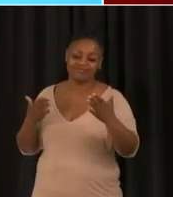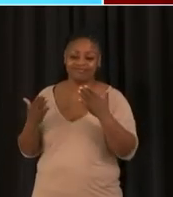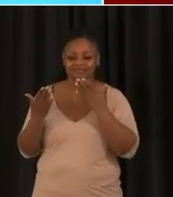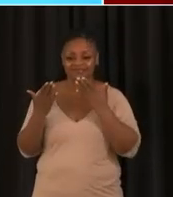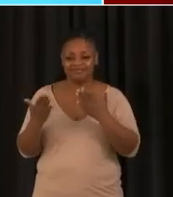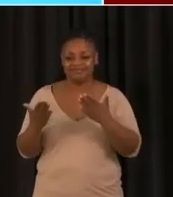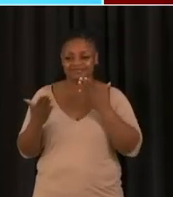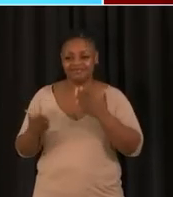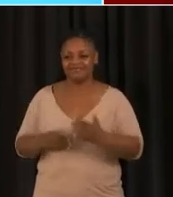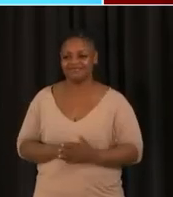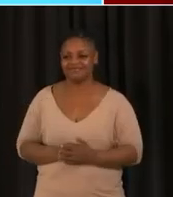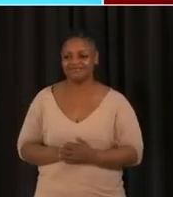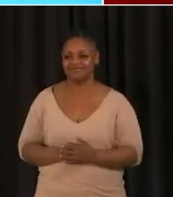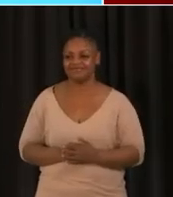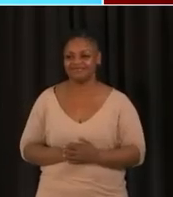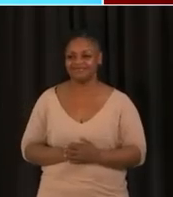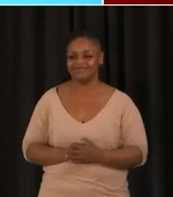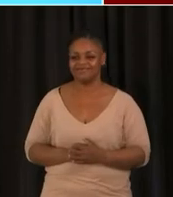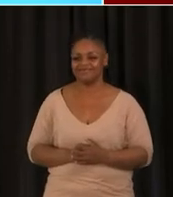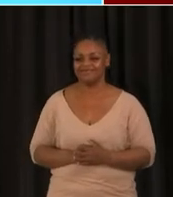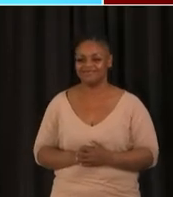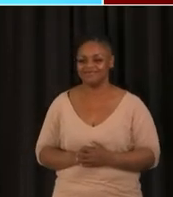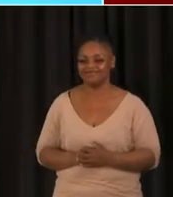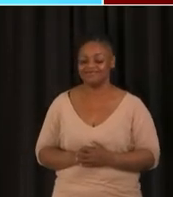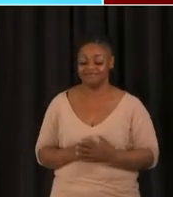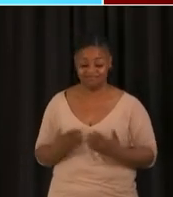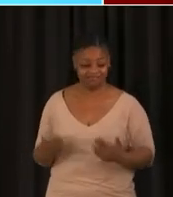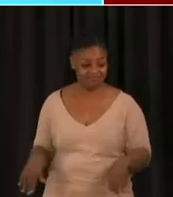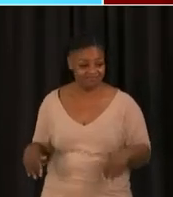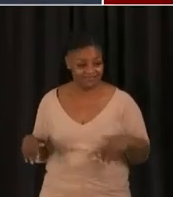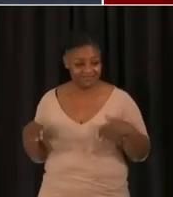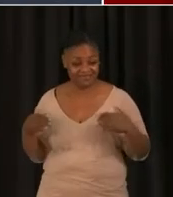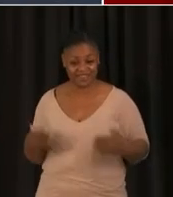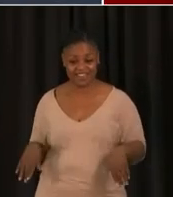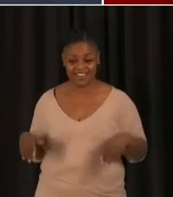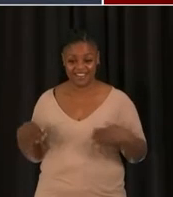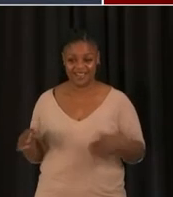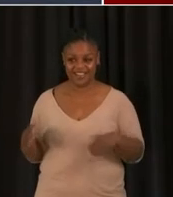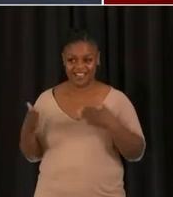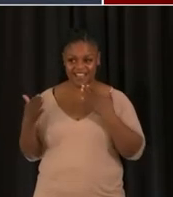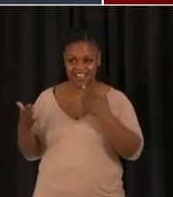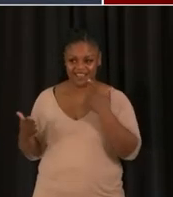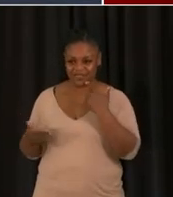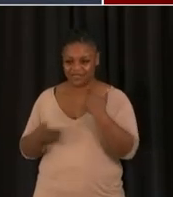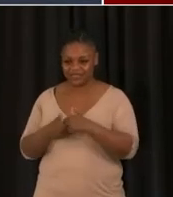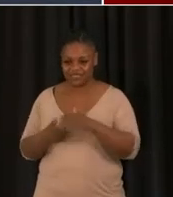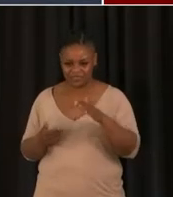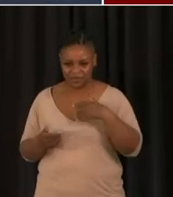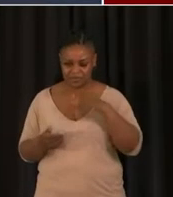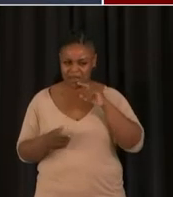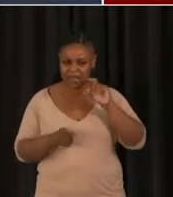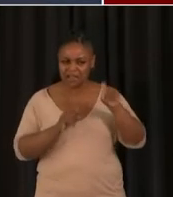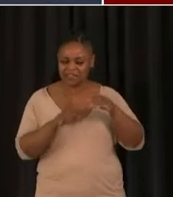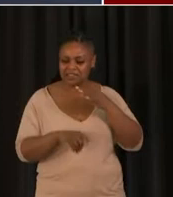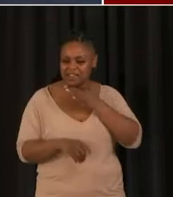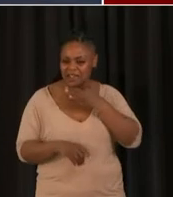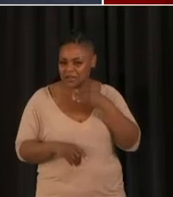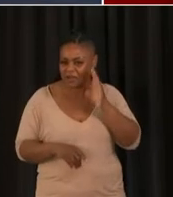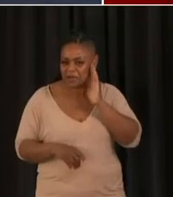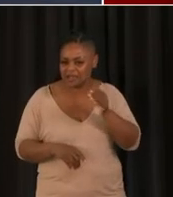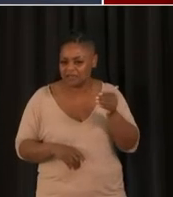D.C. Thanks to the Mayor's programs, I was able to afford a home that my son can call his own. This home is my first investment and will